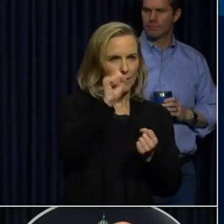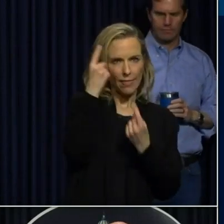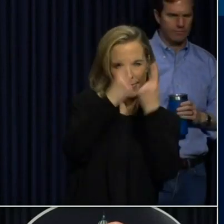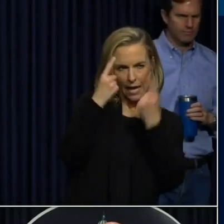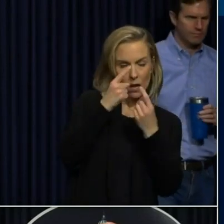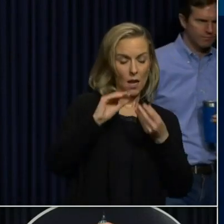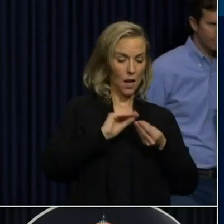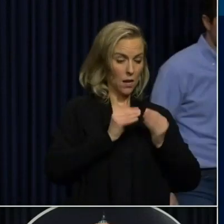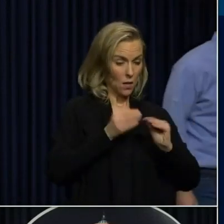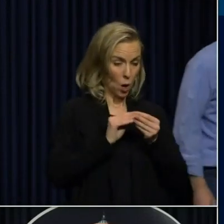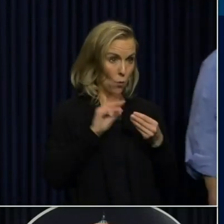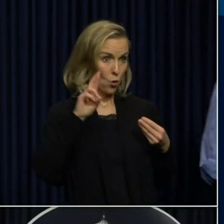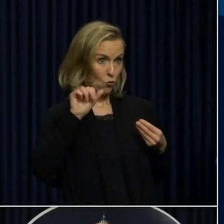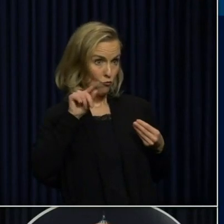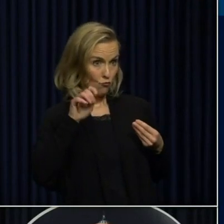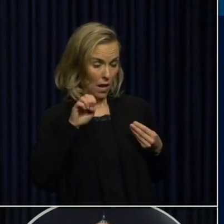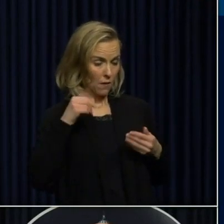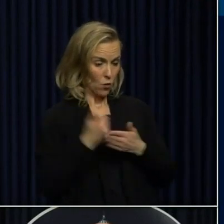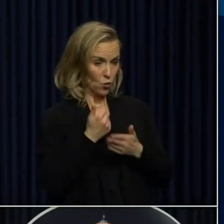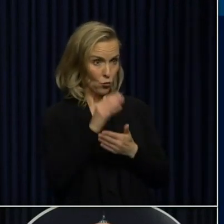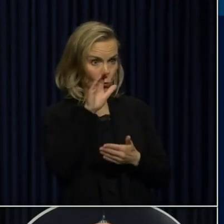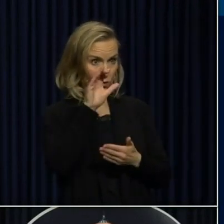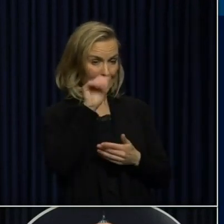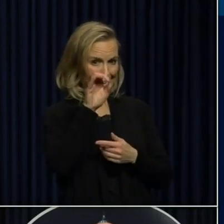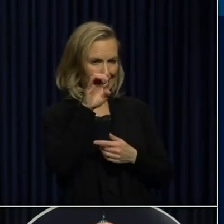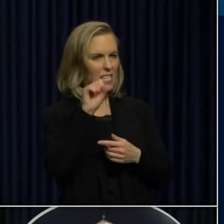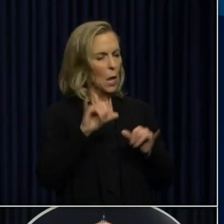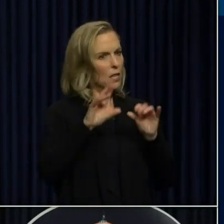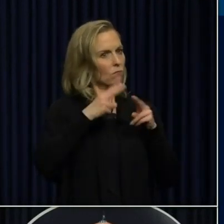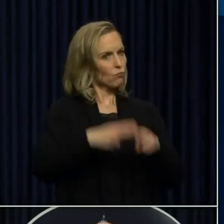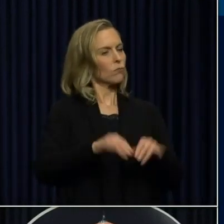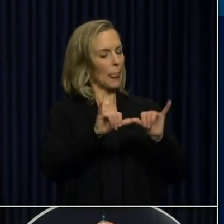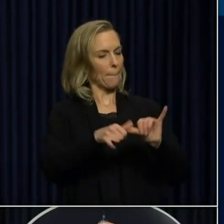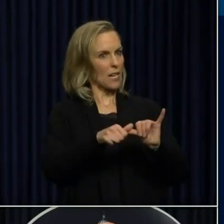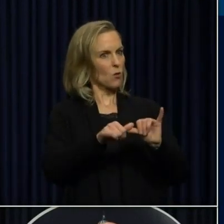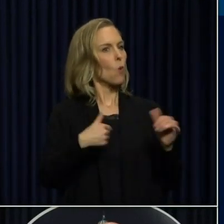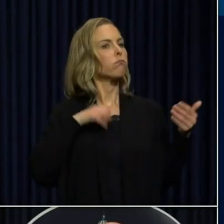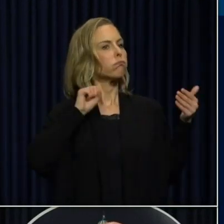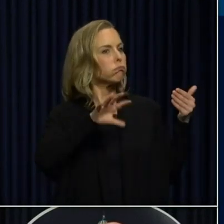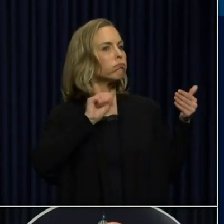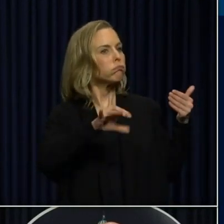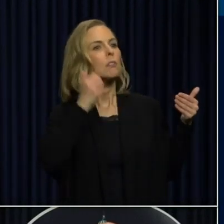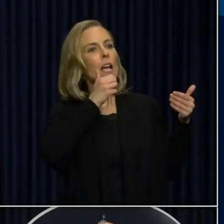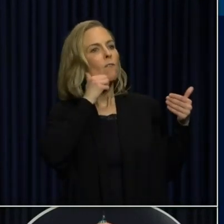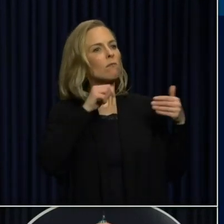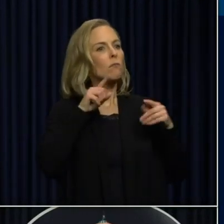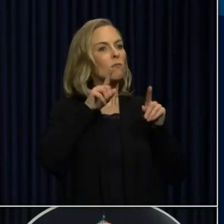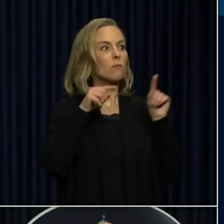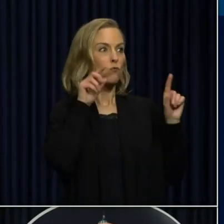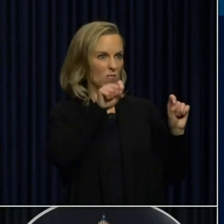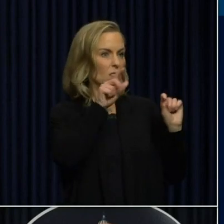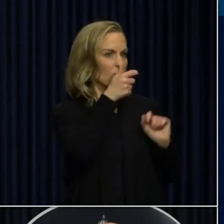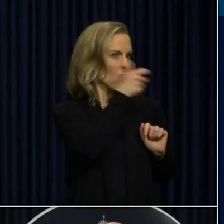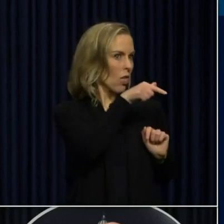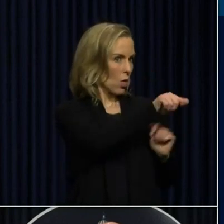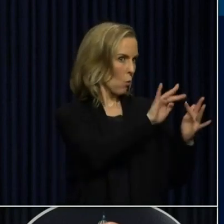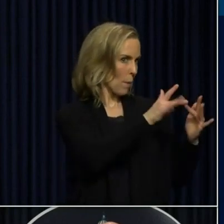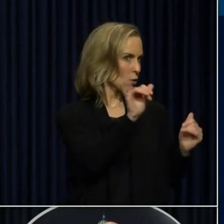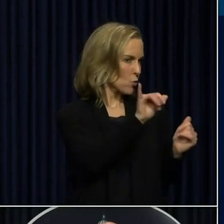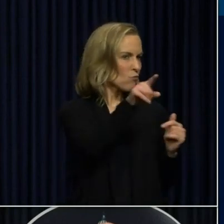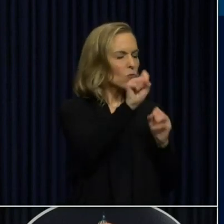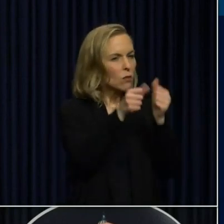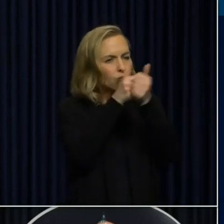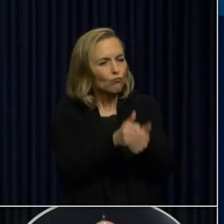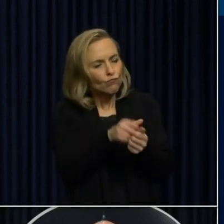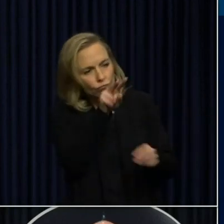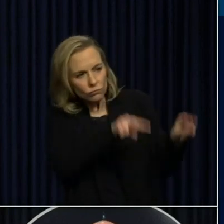number and rate of new cases is a measurement. It's something we report to you every day. It's on the website, and you can track that over